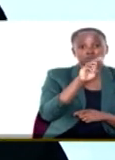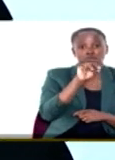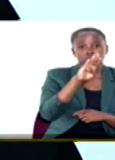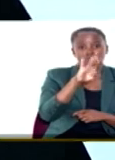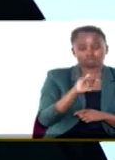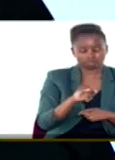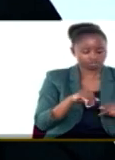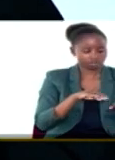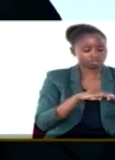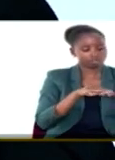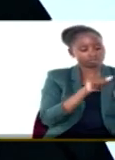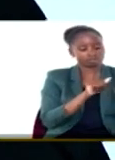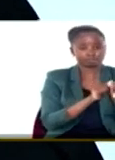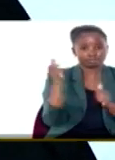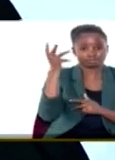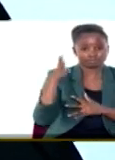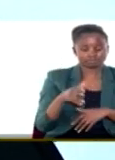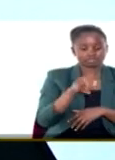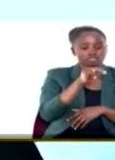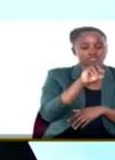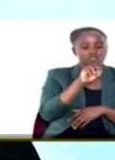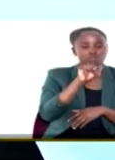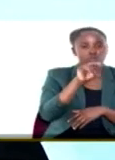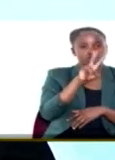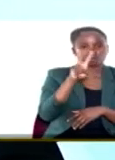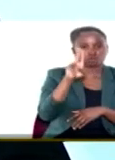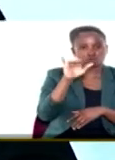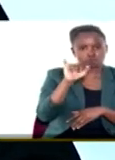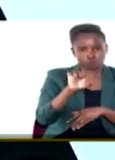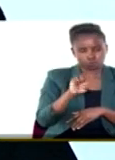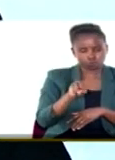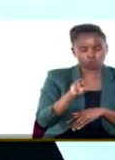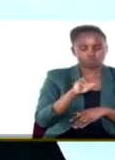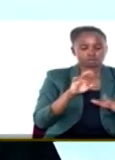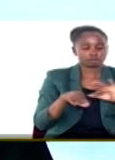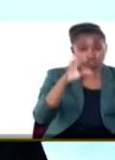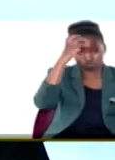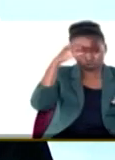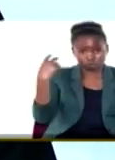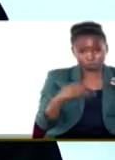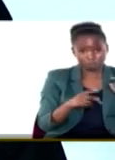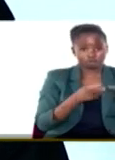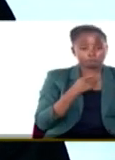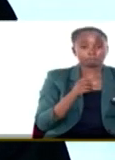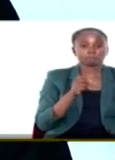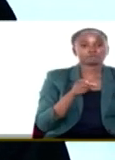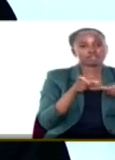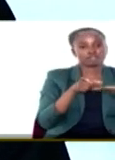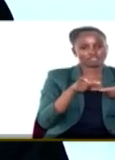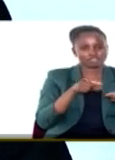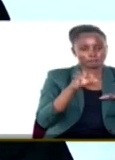Deputy Speaker, Honorable Nomvuyo Manamela, Chief Whip of the Governing Party,